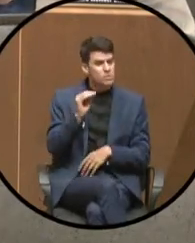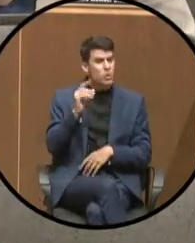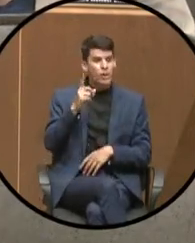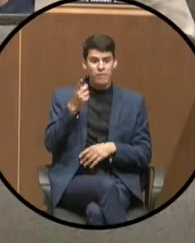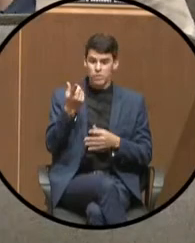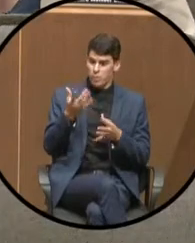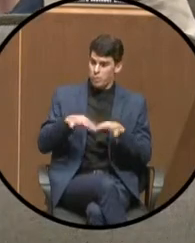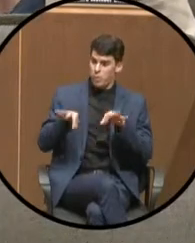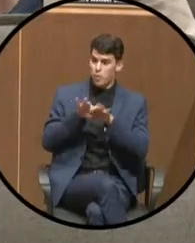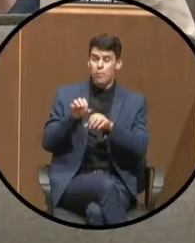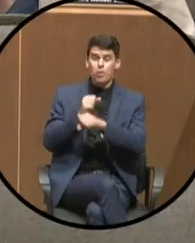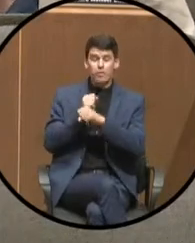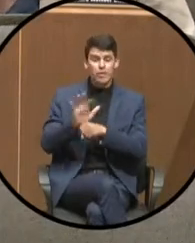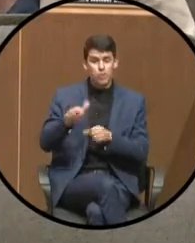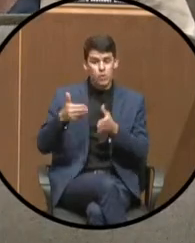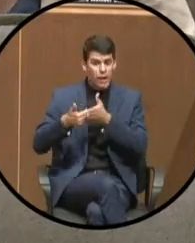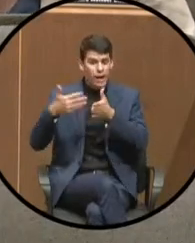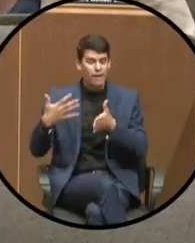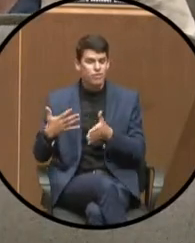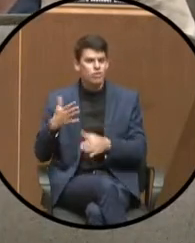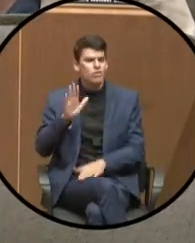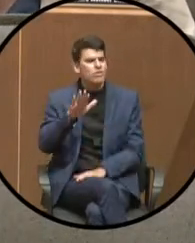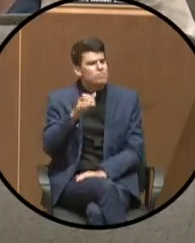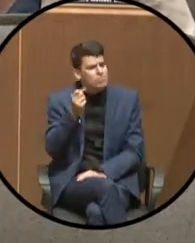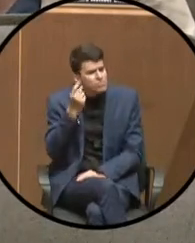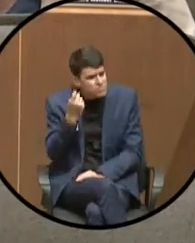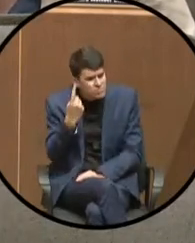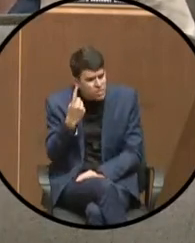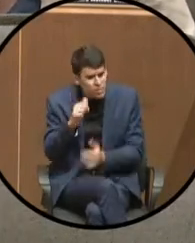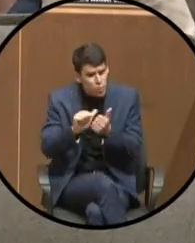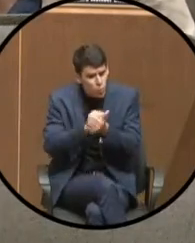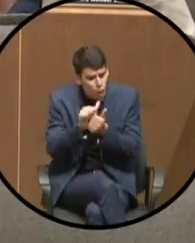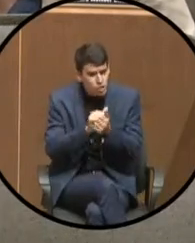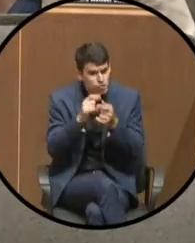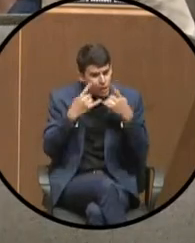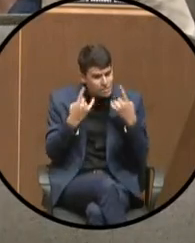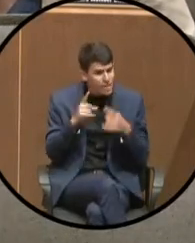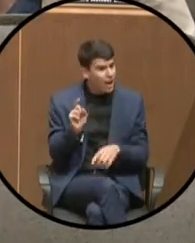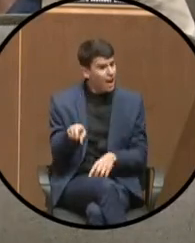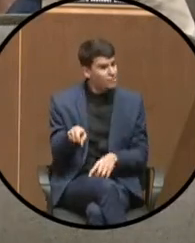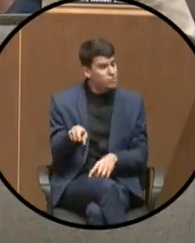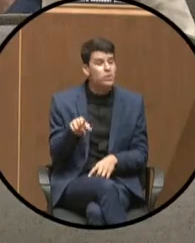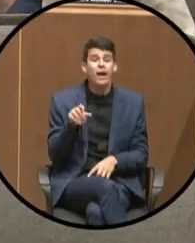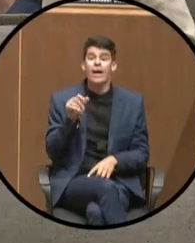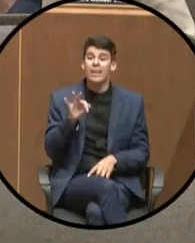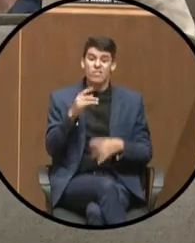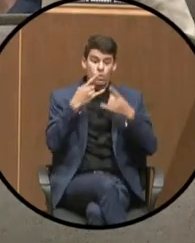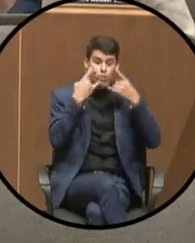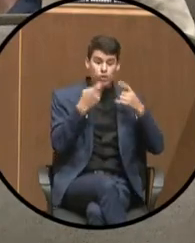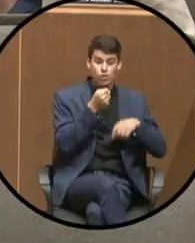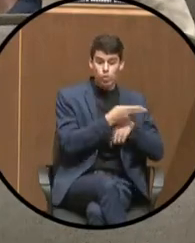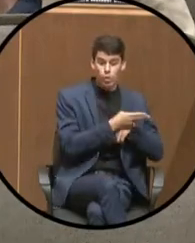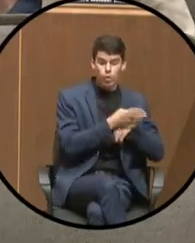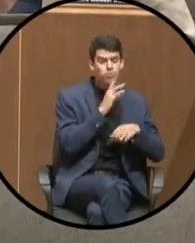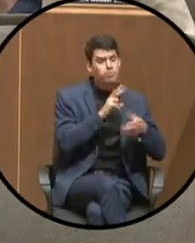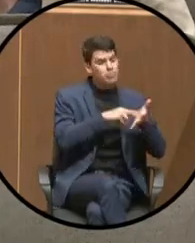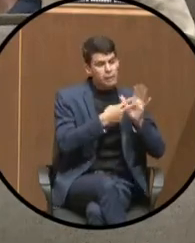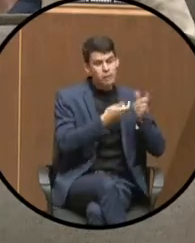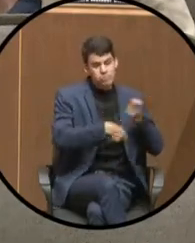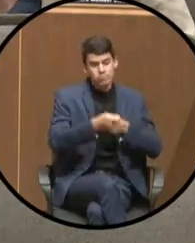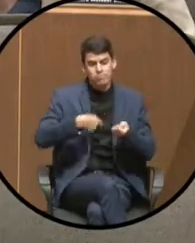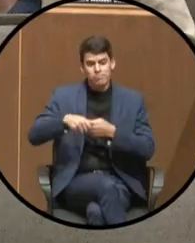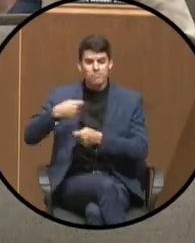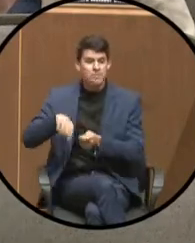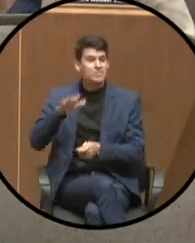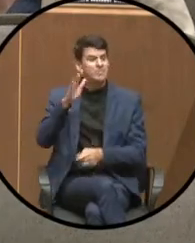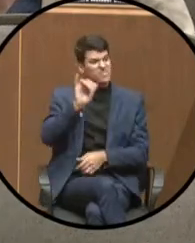your neighbor. Hey, guess what? You have to wash the masks, and if you wash them or you wear disposable masks, then you don't have to worry about a staph